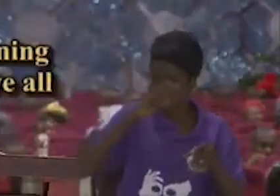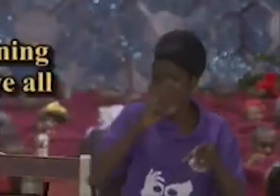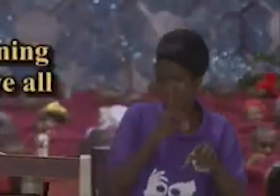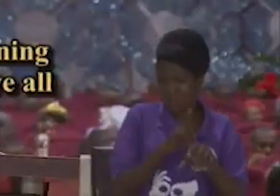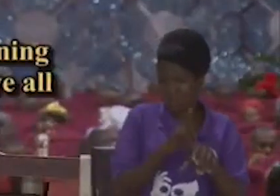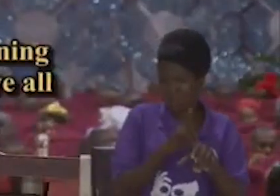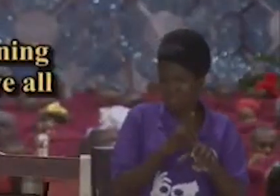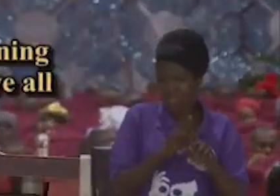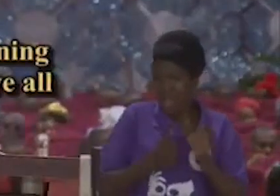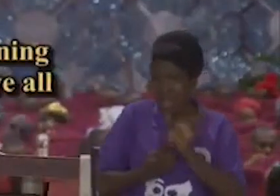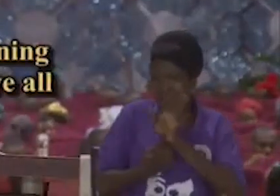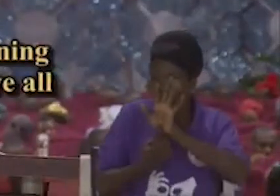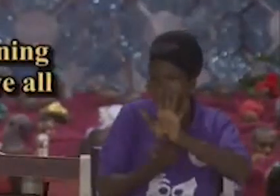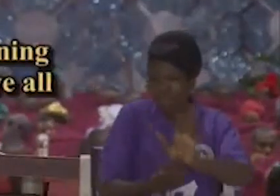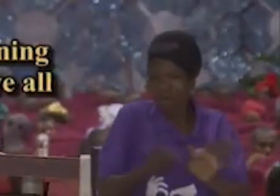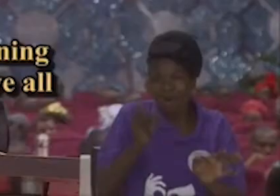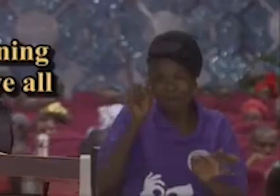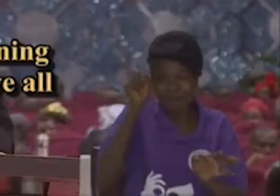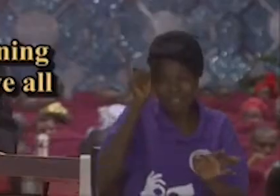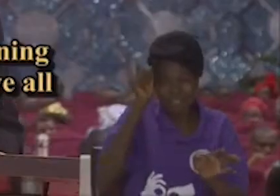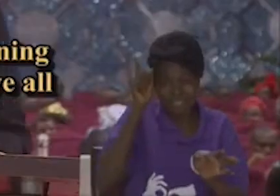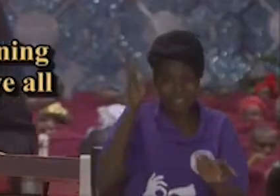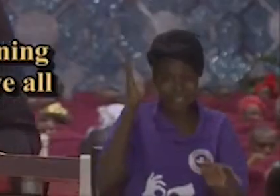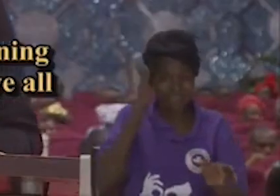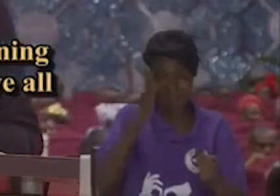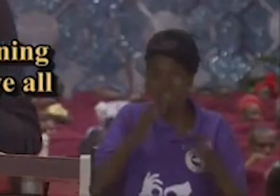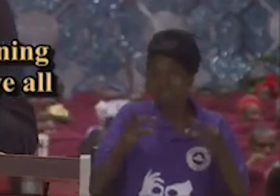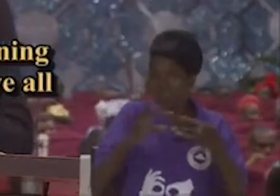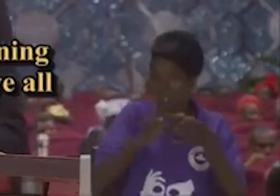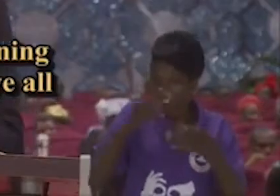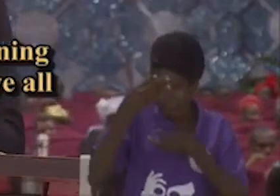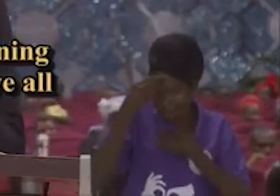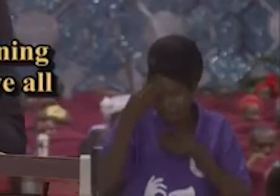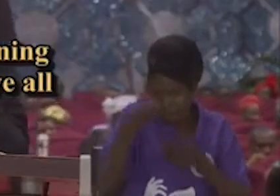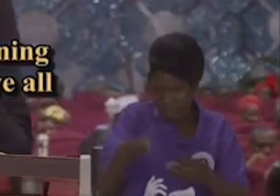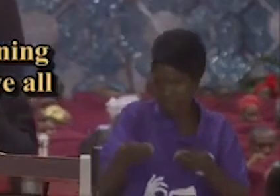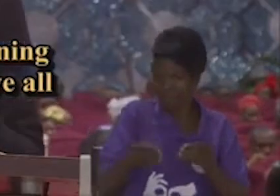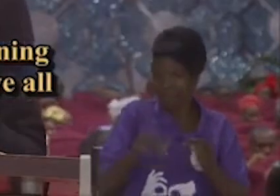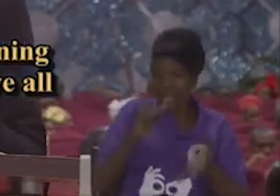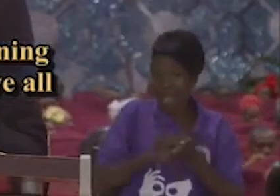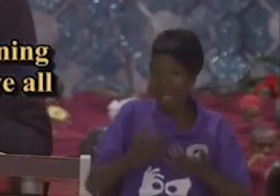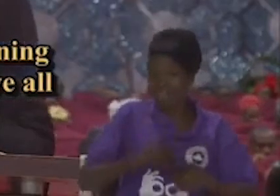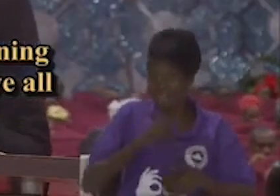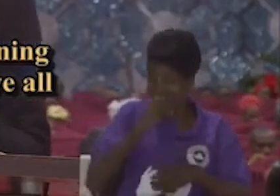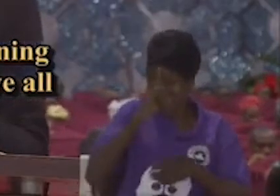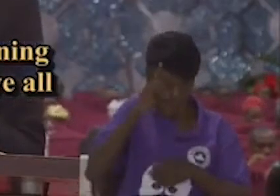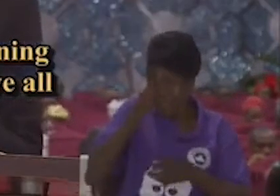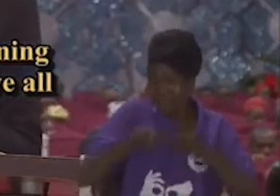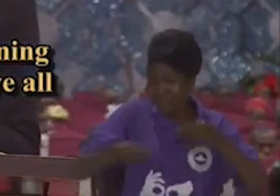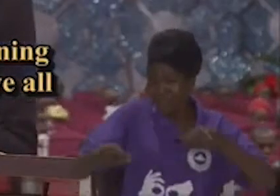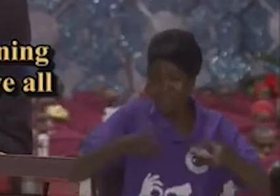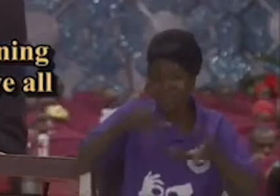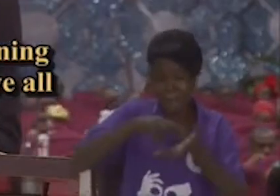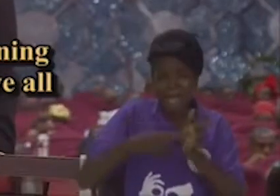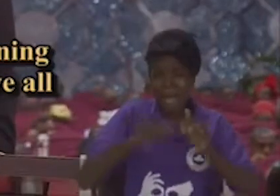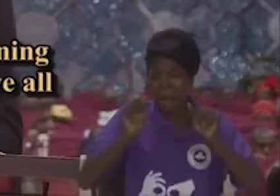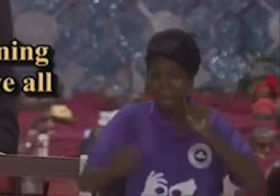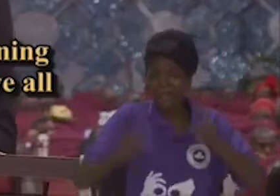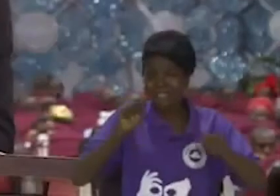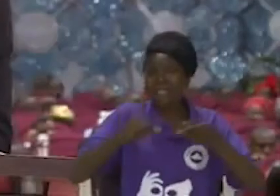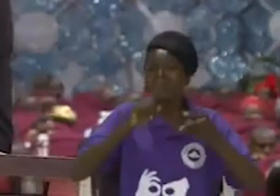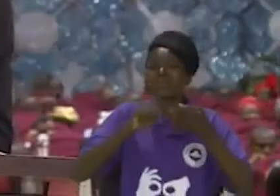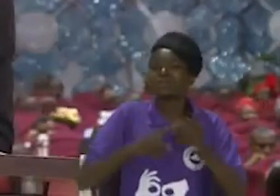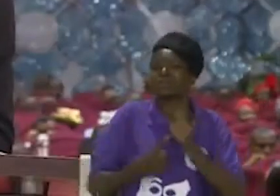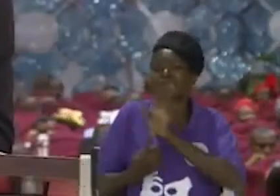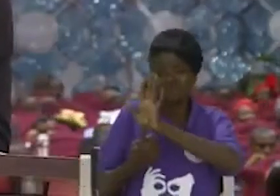understanding hath they that keep his word, his commandments. Having intellectual dominion is the ability to be so,